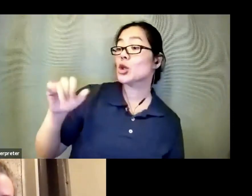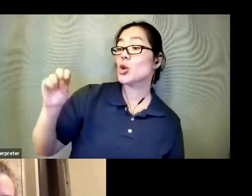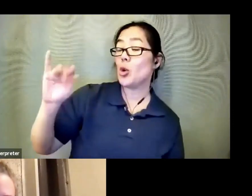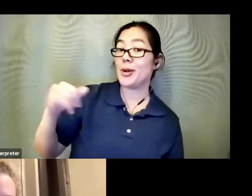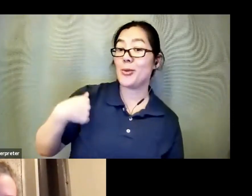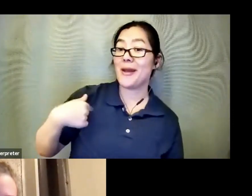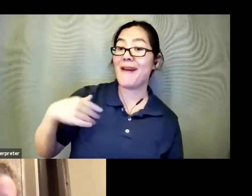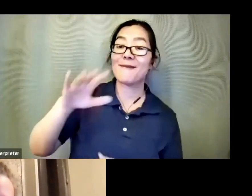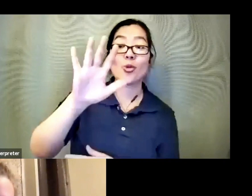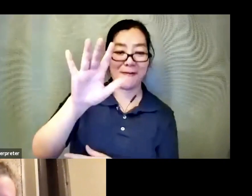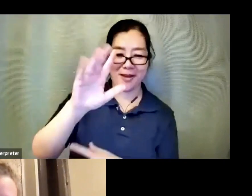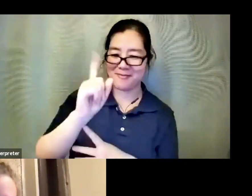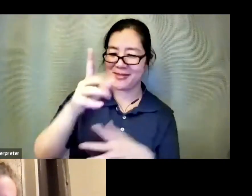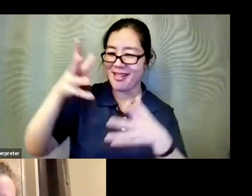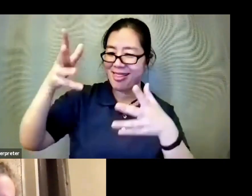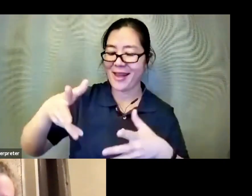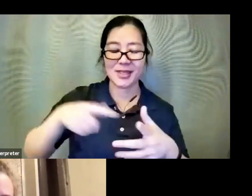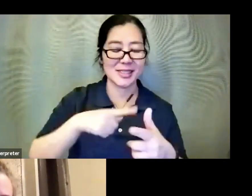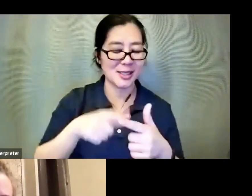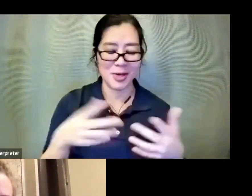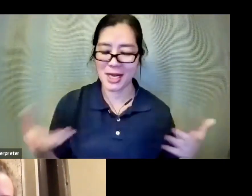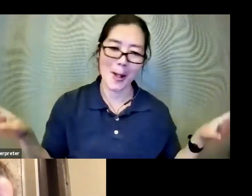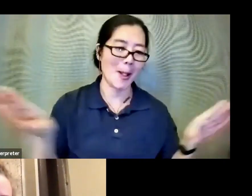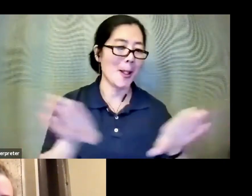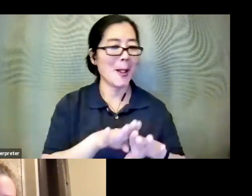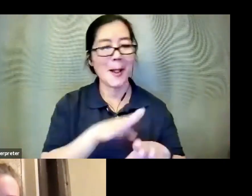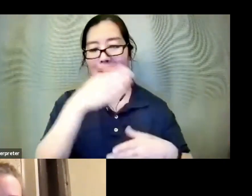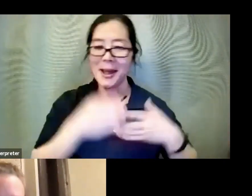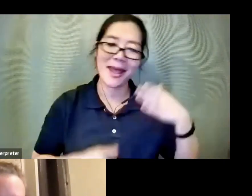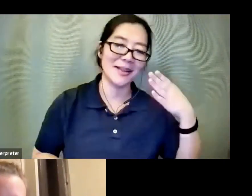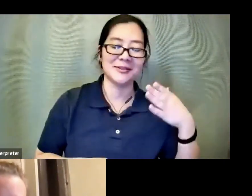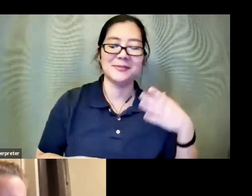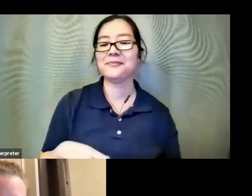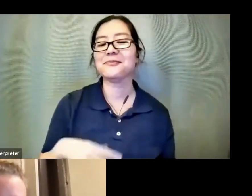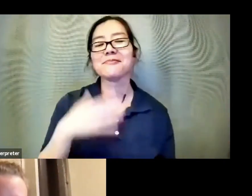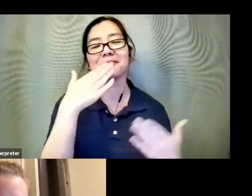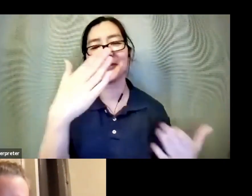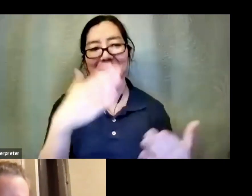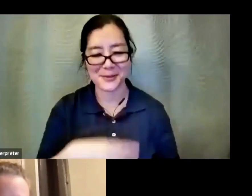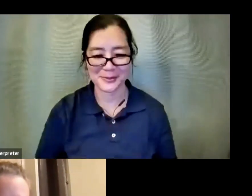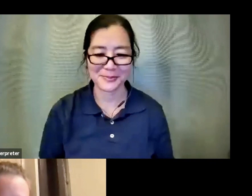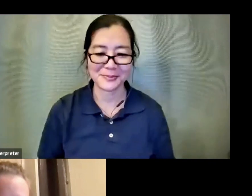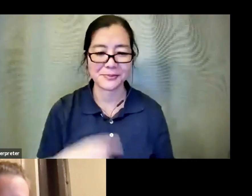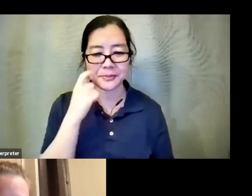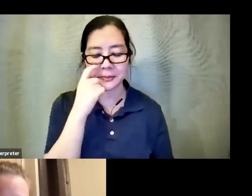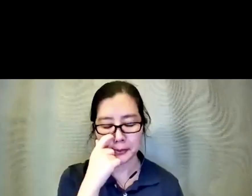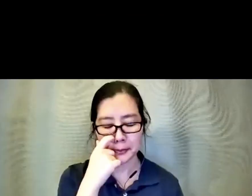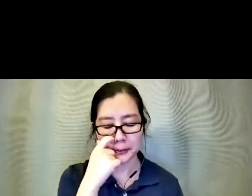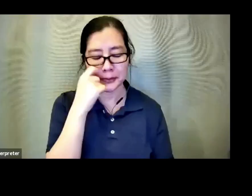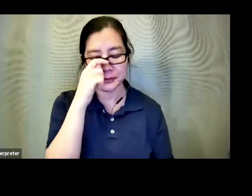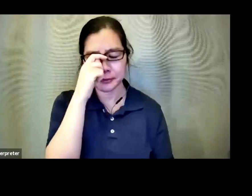until we need to be fully concluded and wrapped up. Thank you. Okay, thanks, Emily,